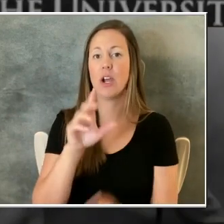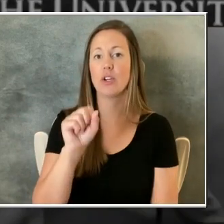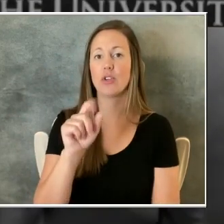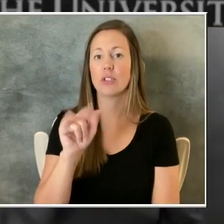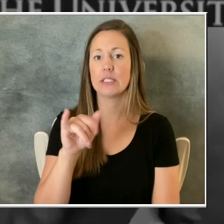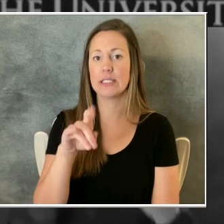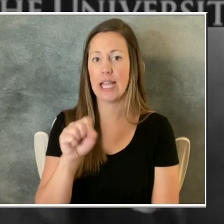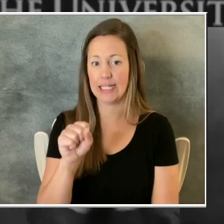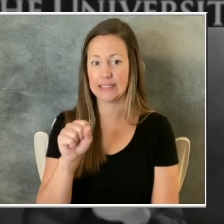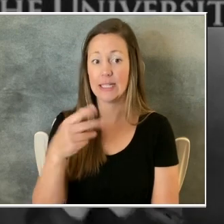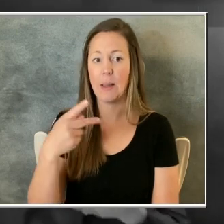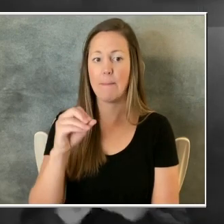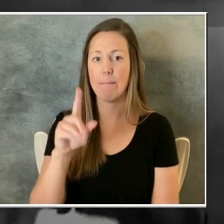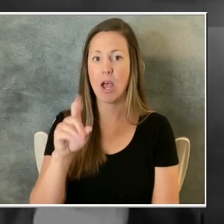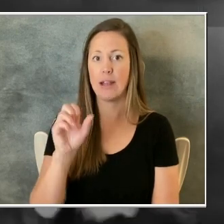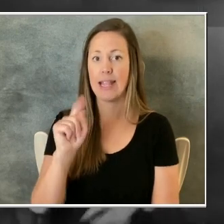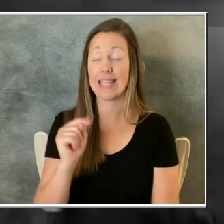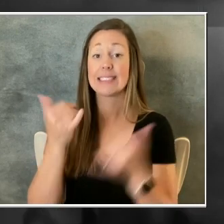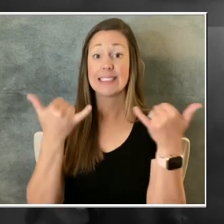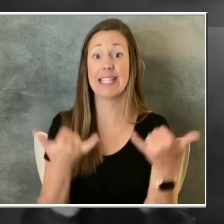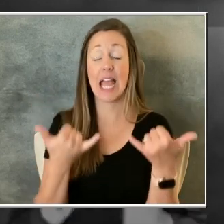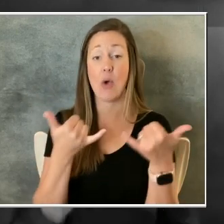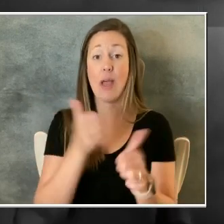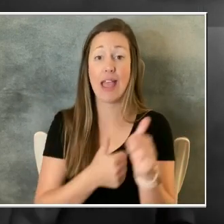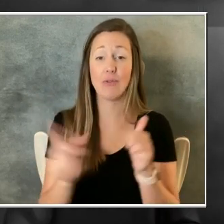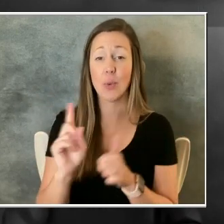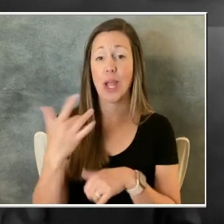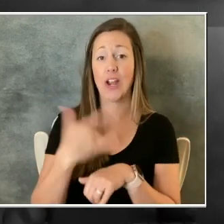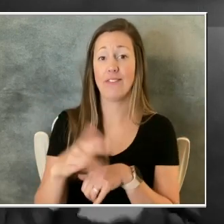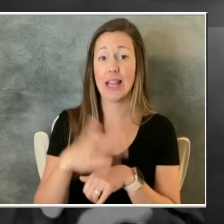Now, everywhere podcasts are available.